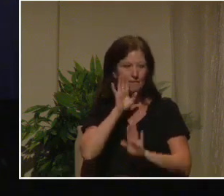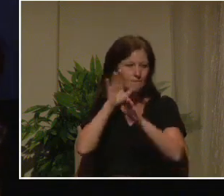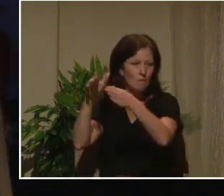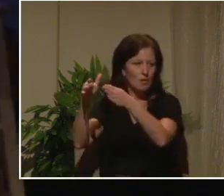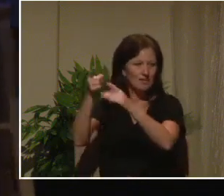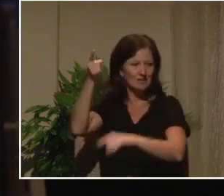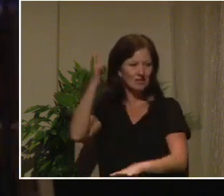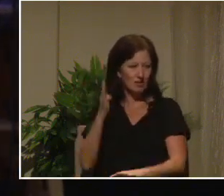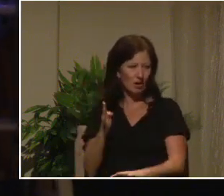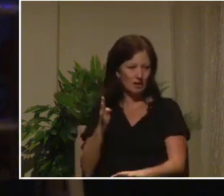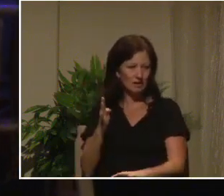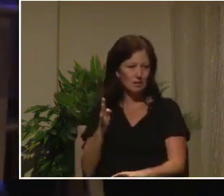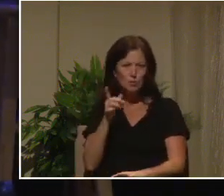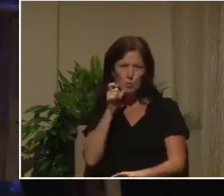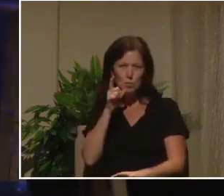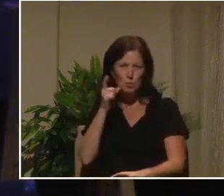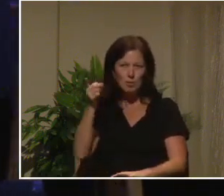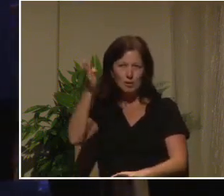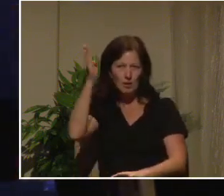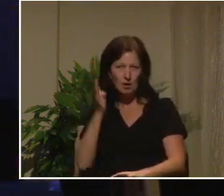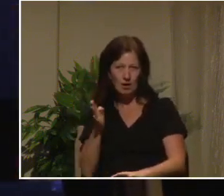life.